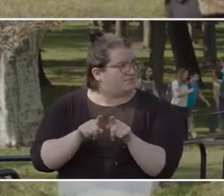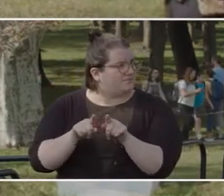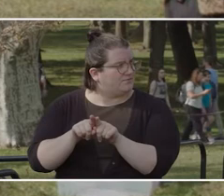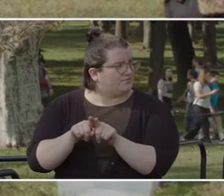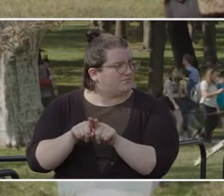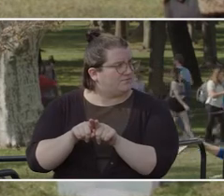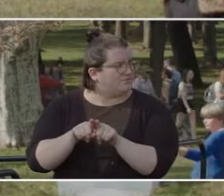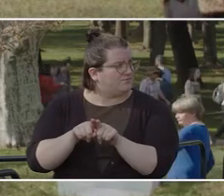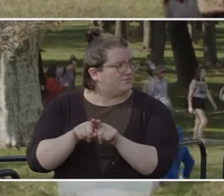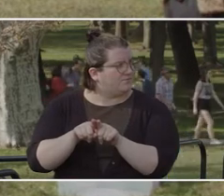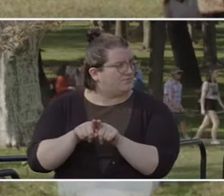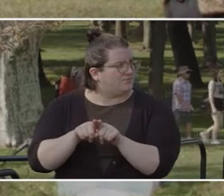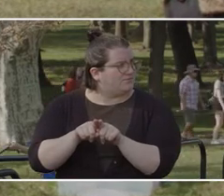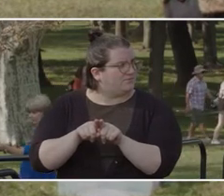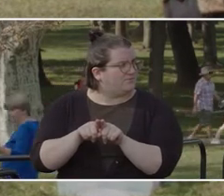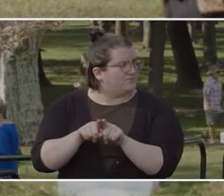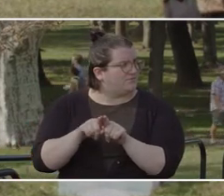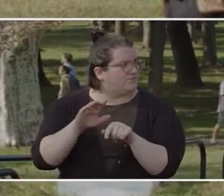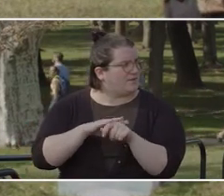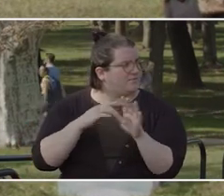in behalf of